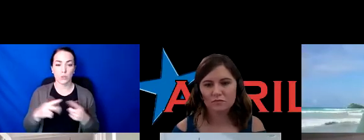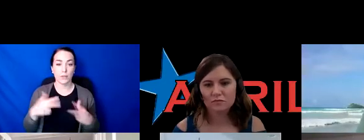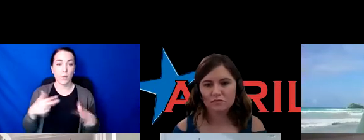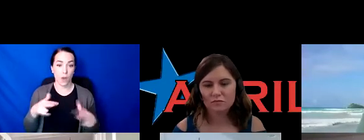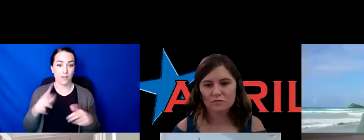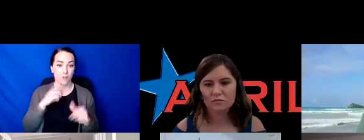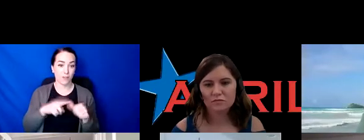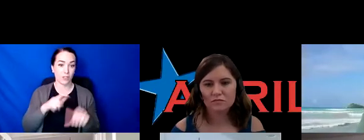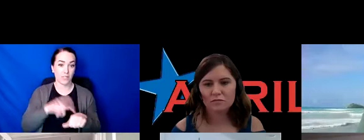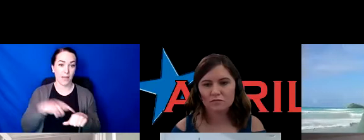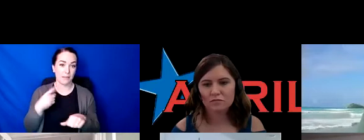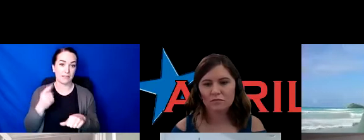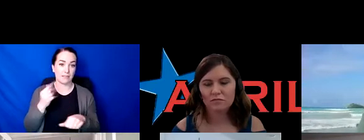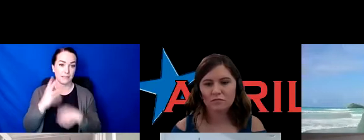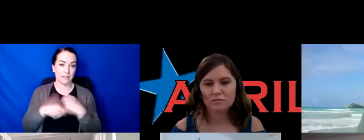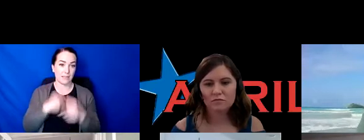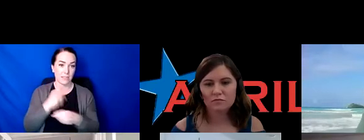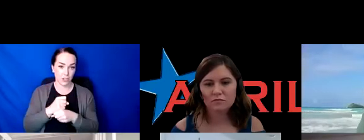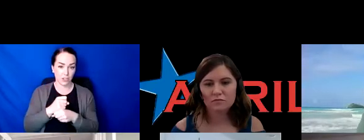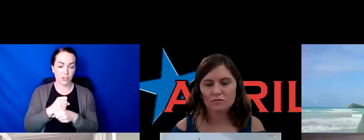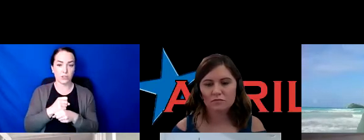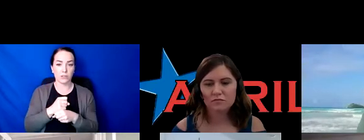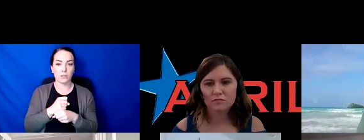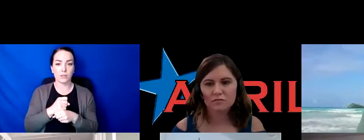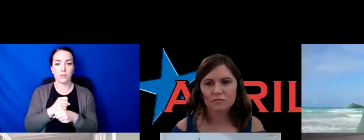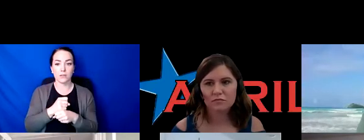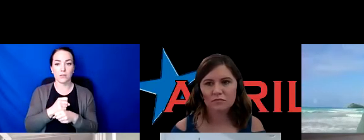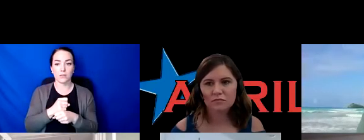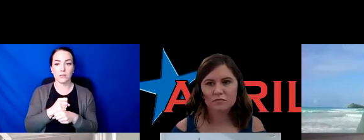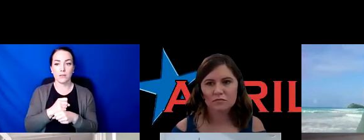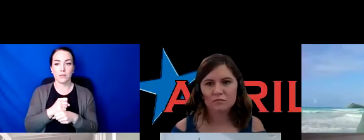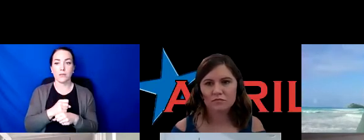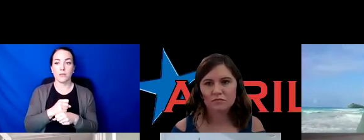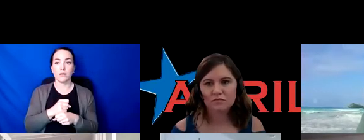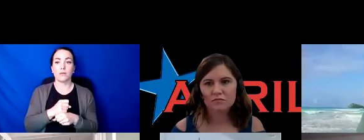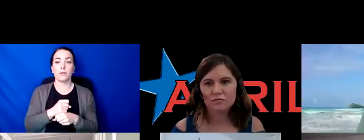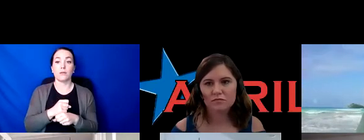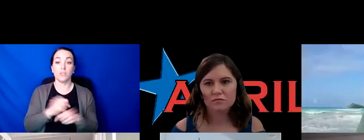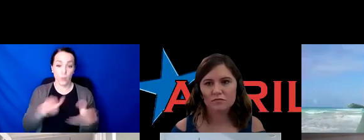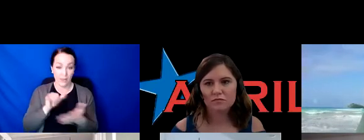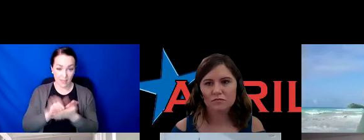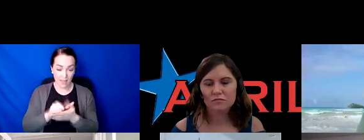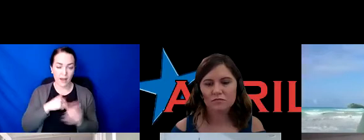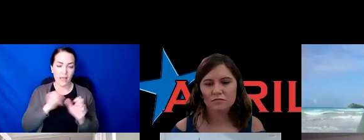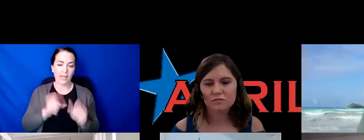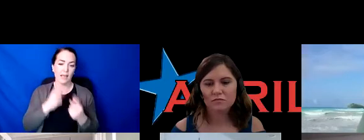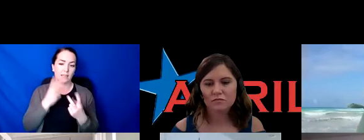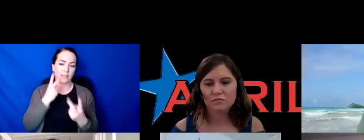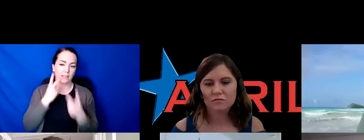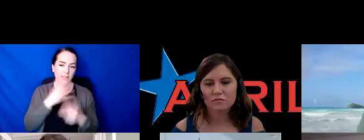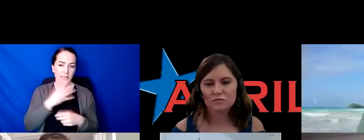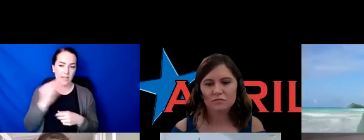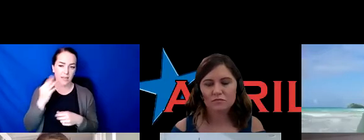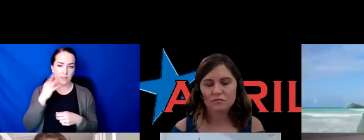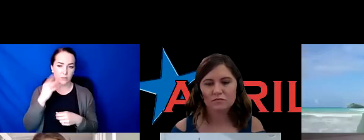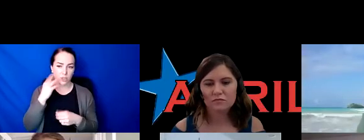in 16 years. And in doing so, I've been able to see and experience